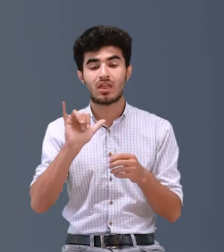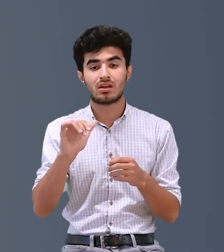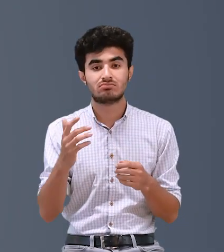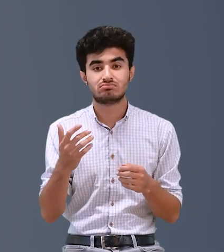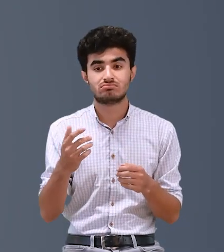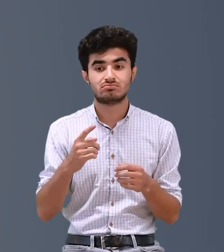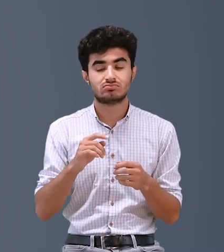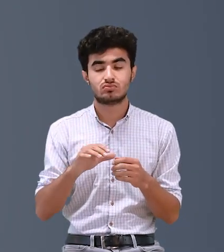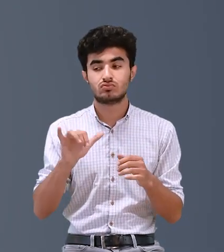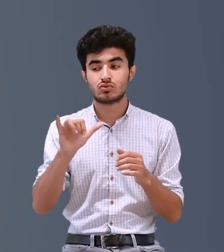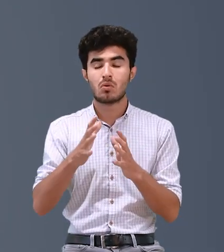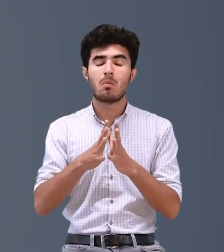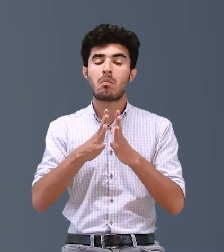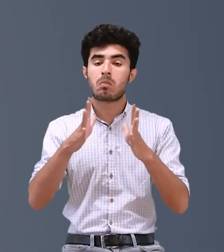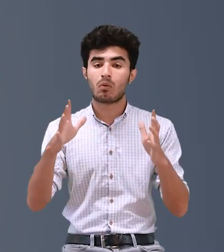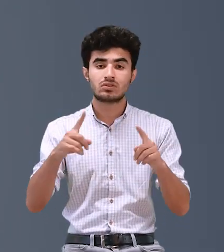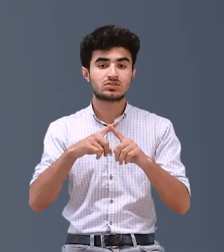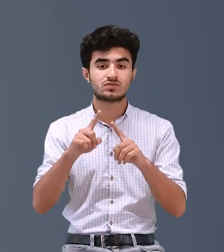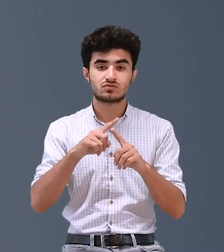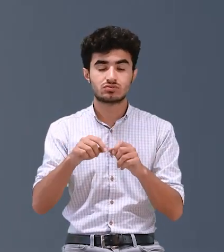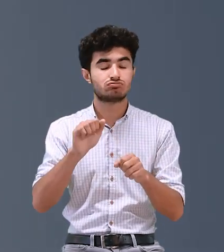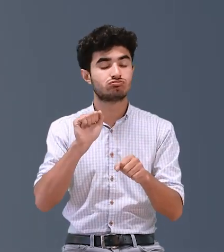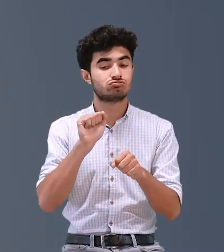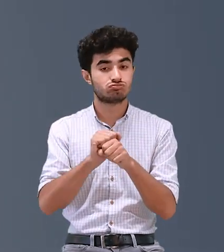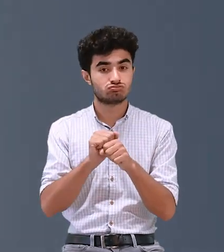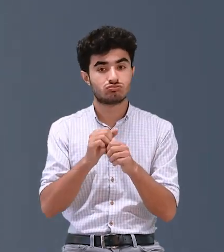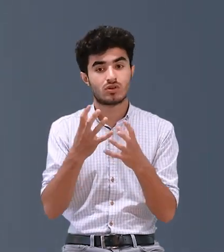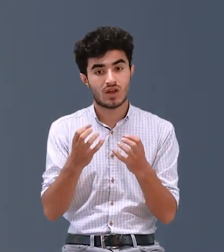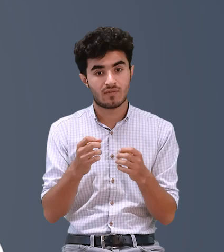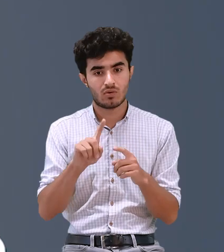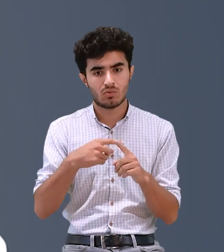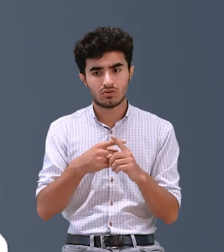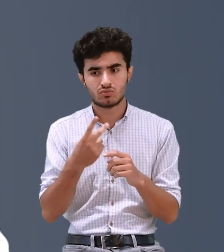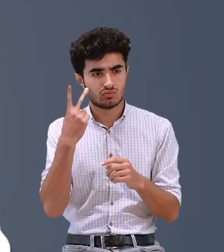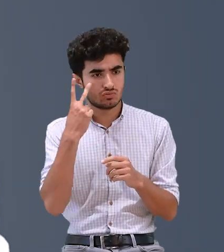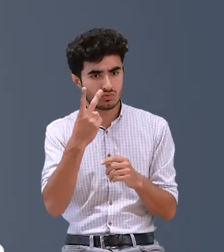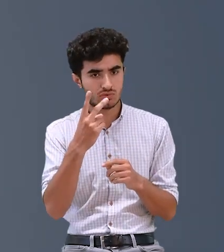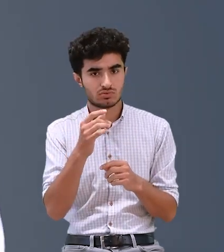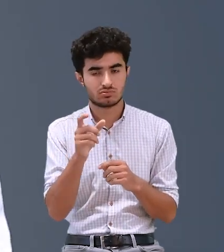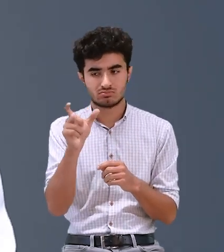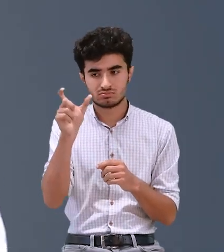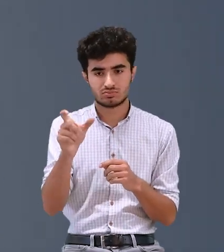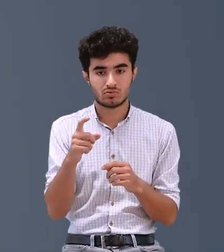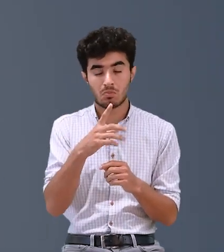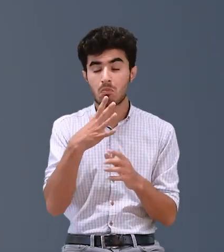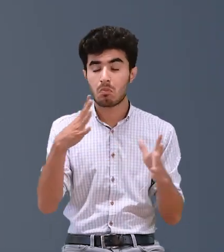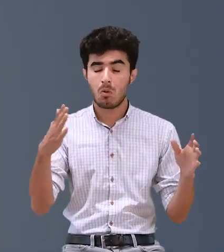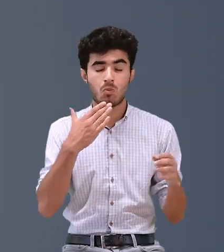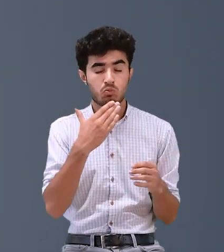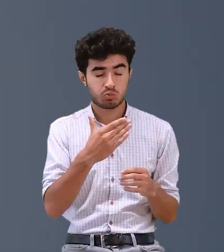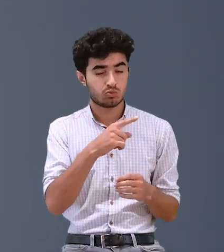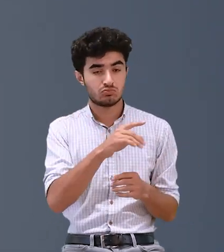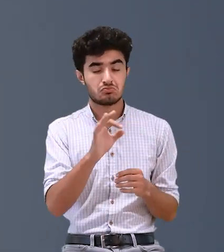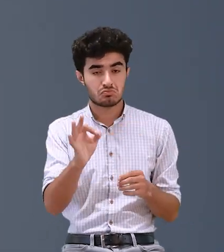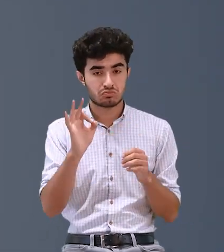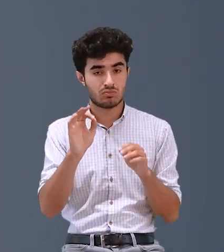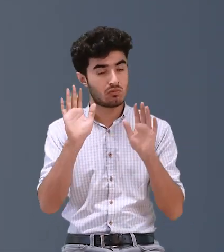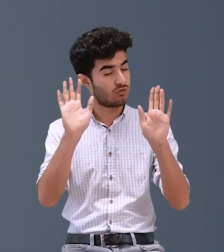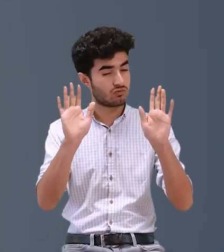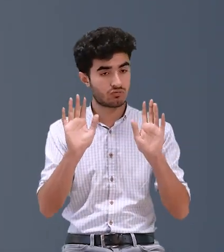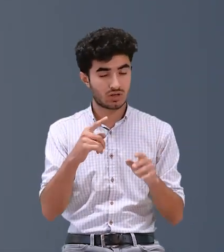people at times say that there's a lot more going, like you look at someone and you think they're so great